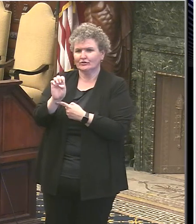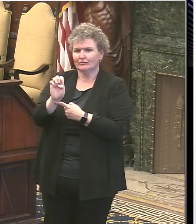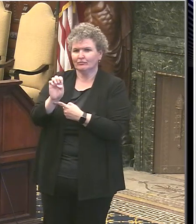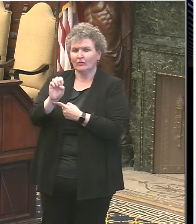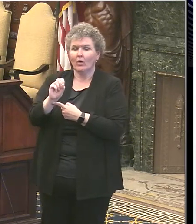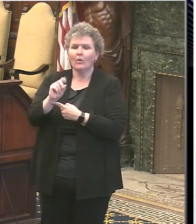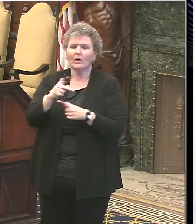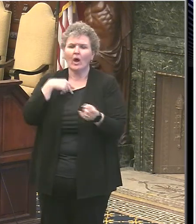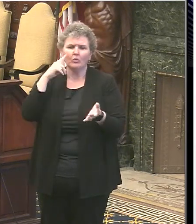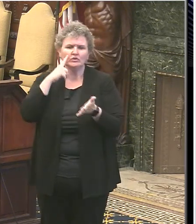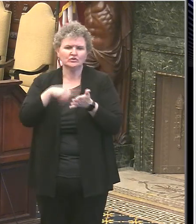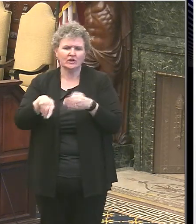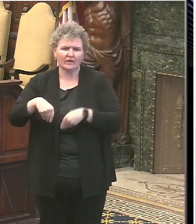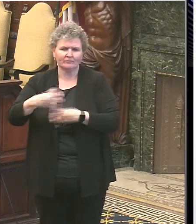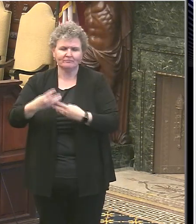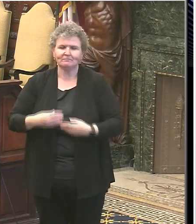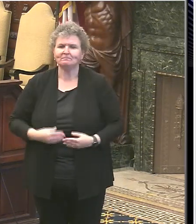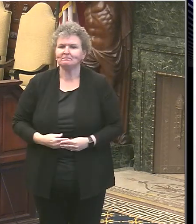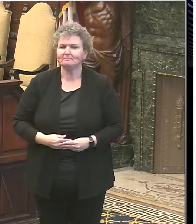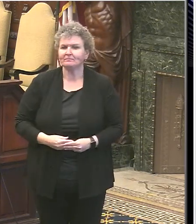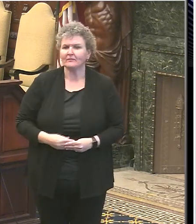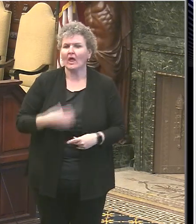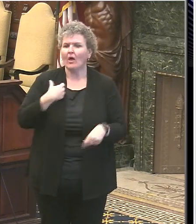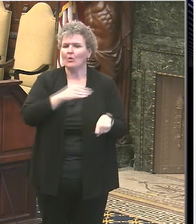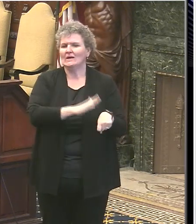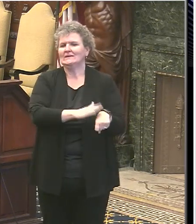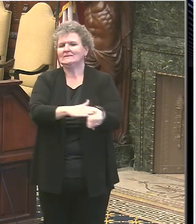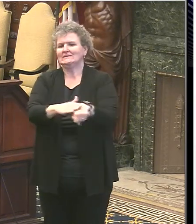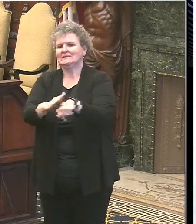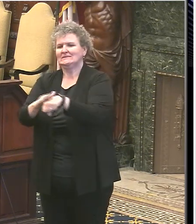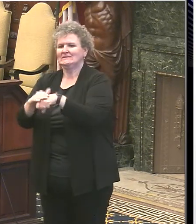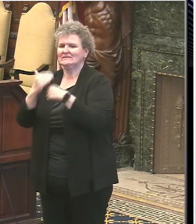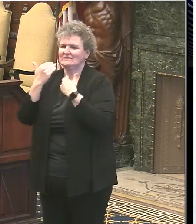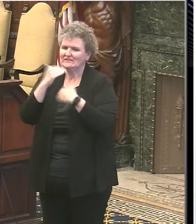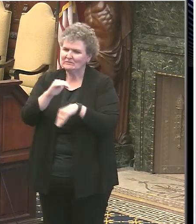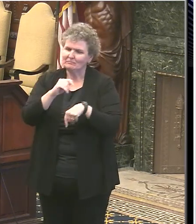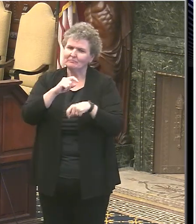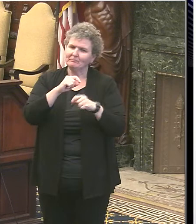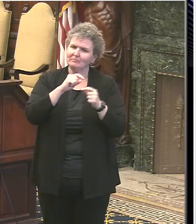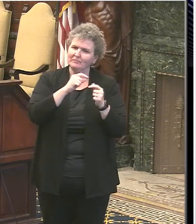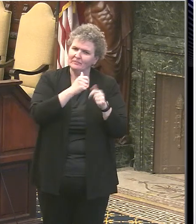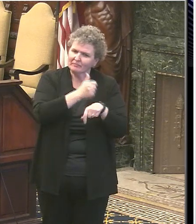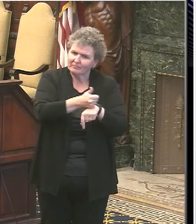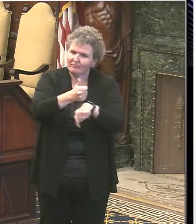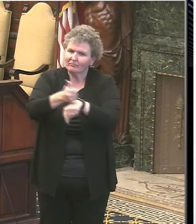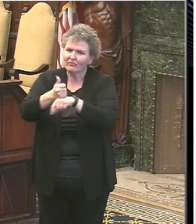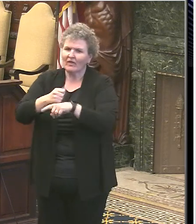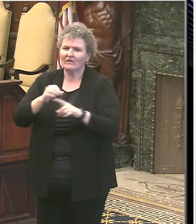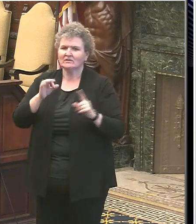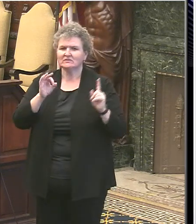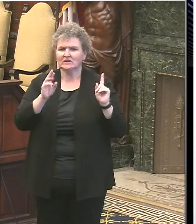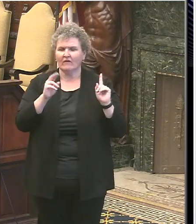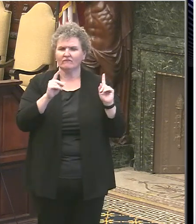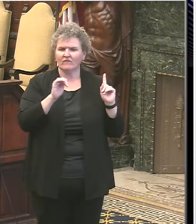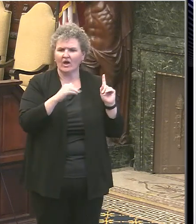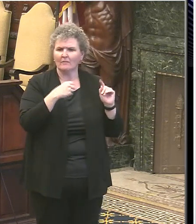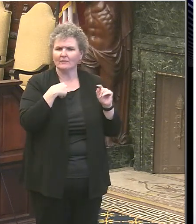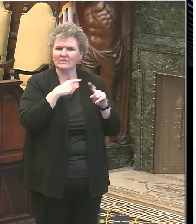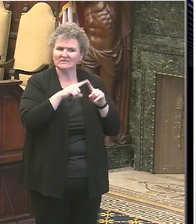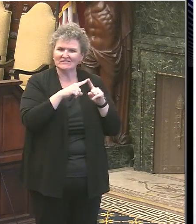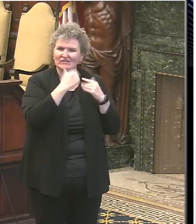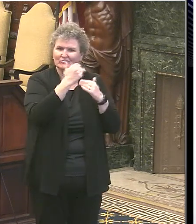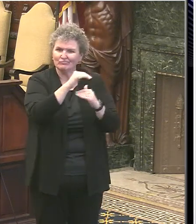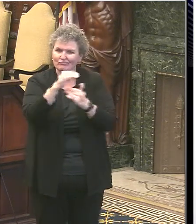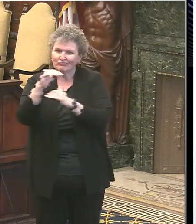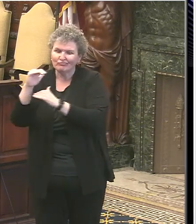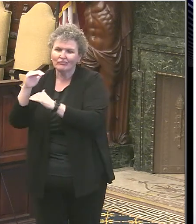question is, with so many precautions in place, I guess this is for either for the mayor or for Dr. Farley, with so many precautions in place,